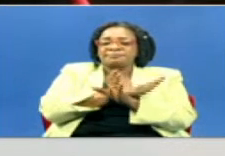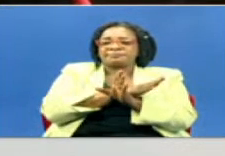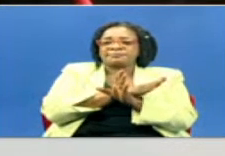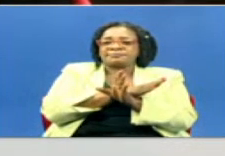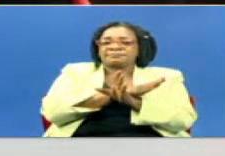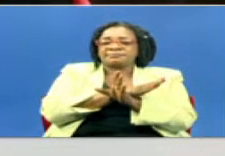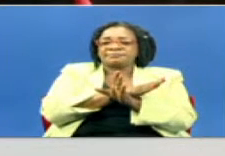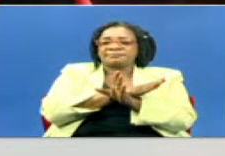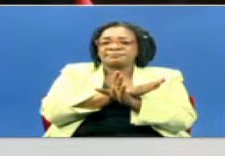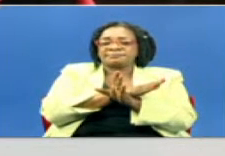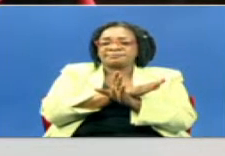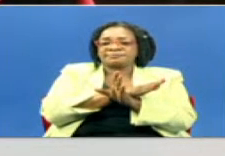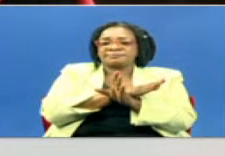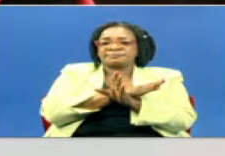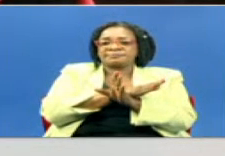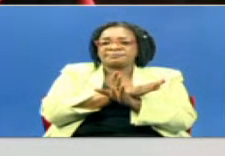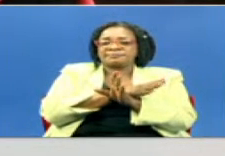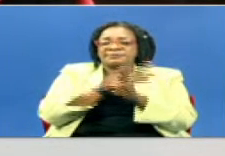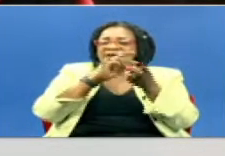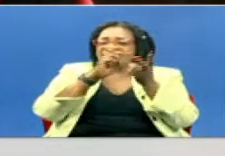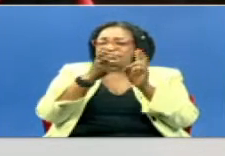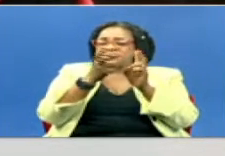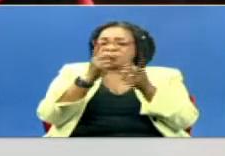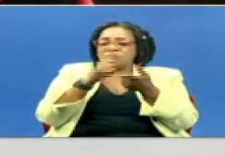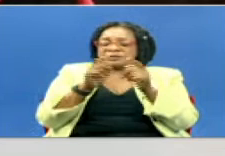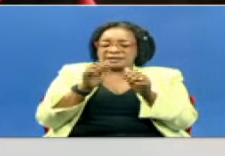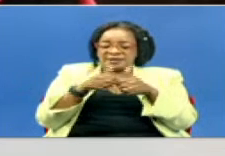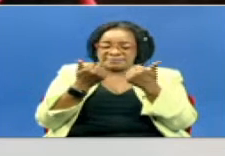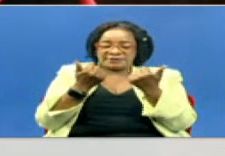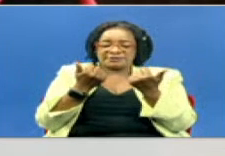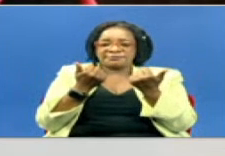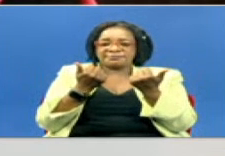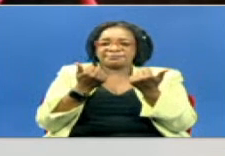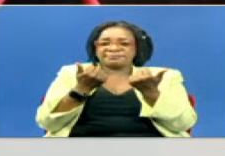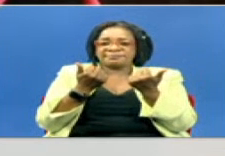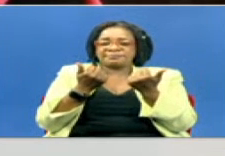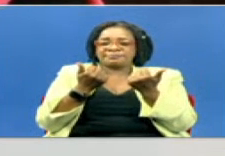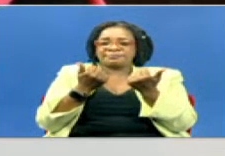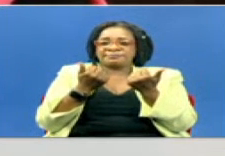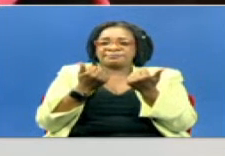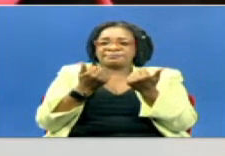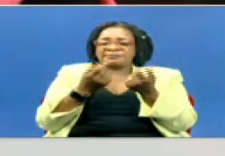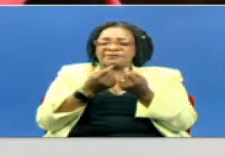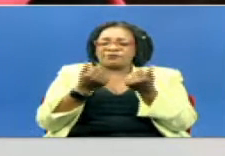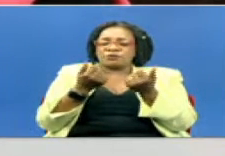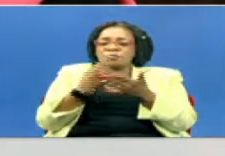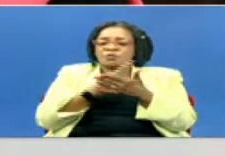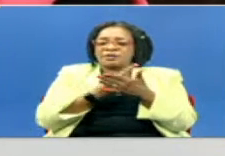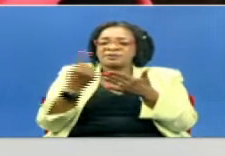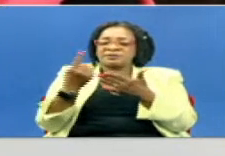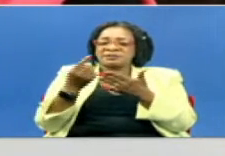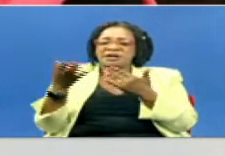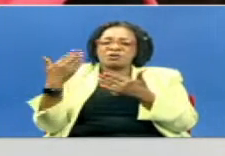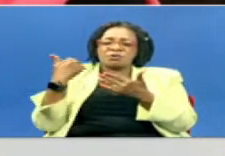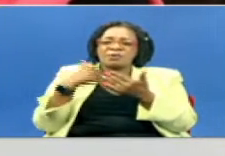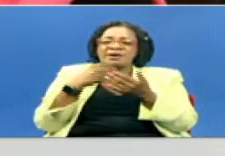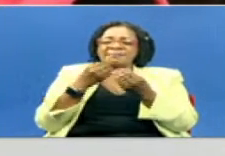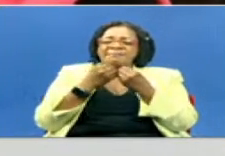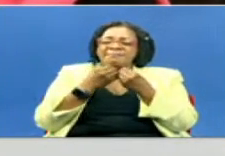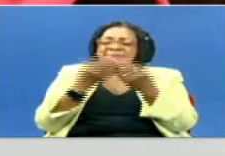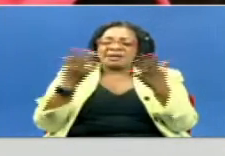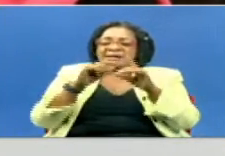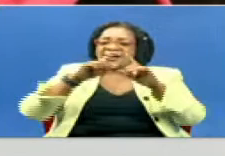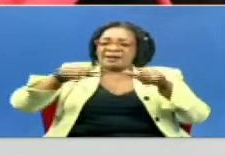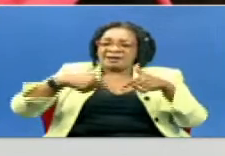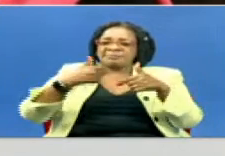the election, just reflecting back on what exactly happened during that time. Just a few weeks ago, we've had many sensational claims on